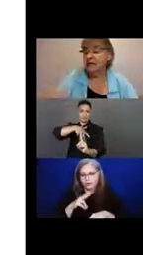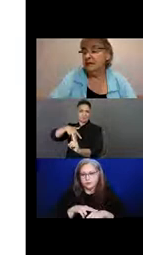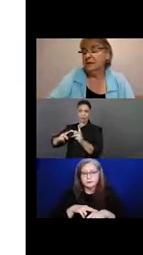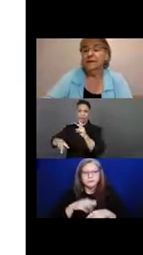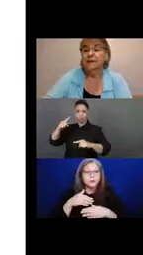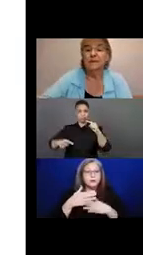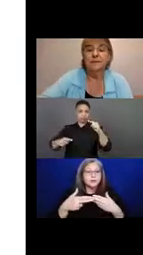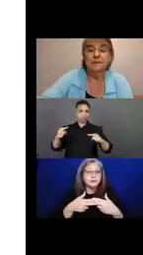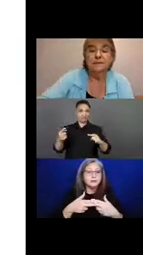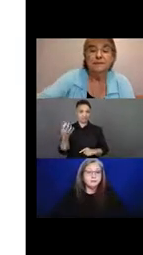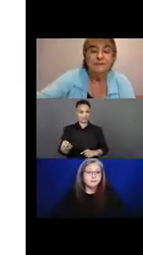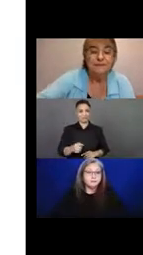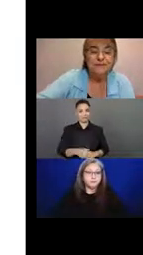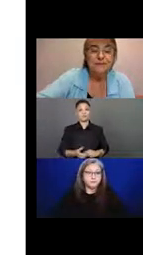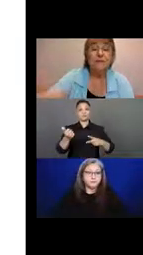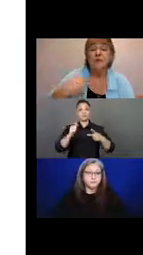slide.